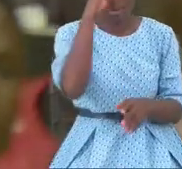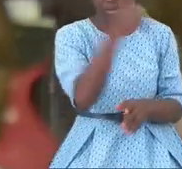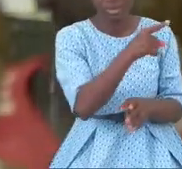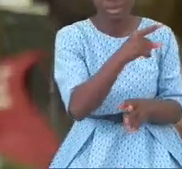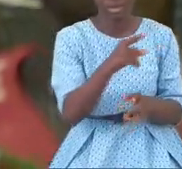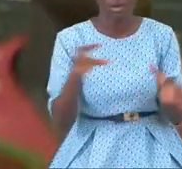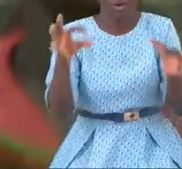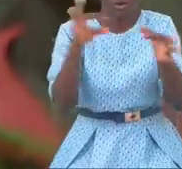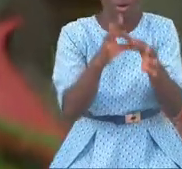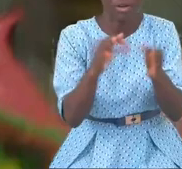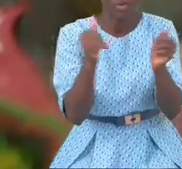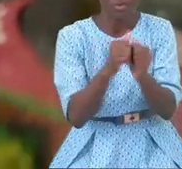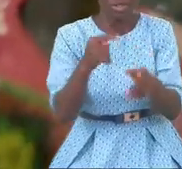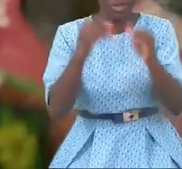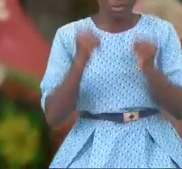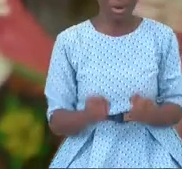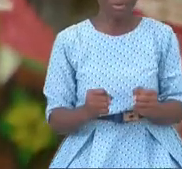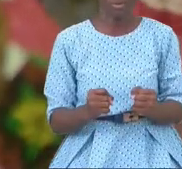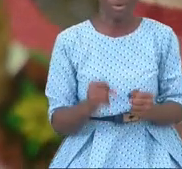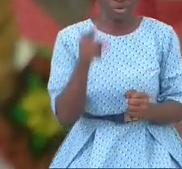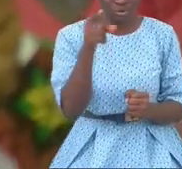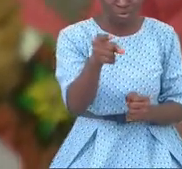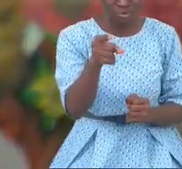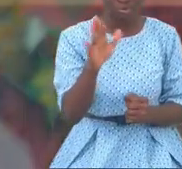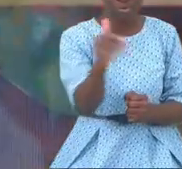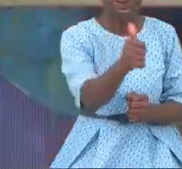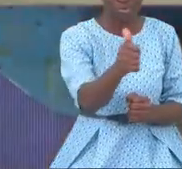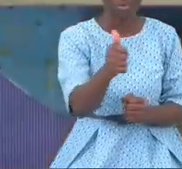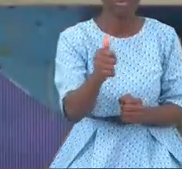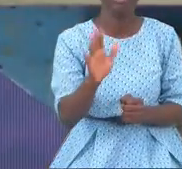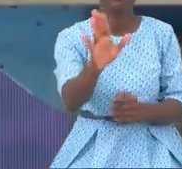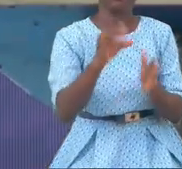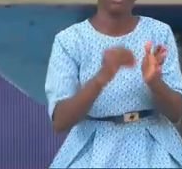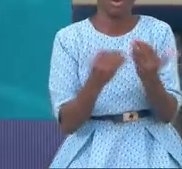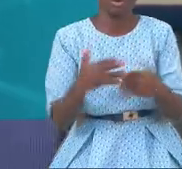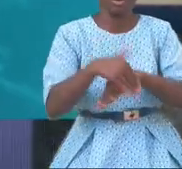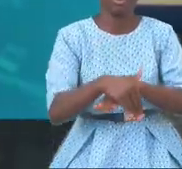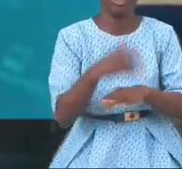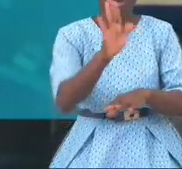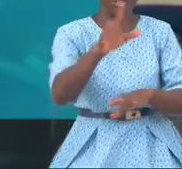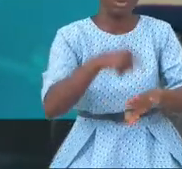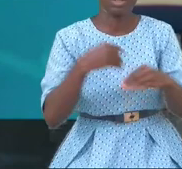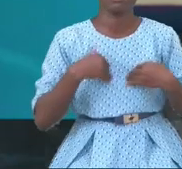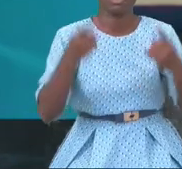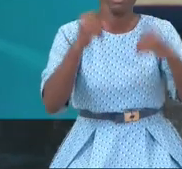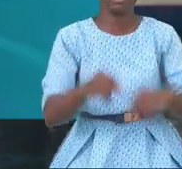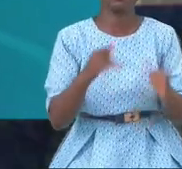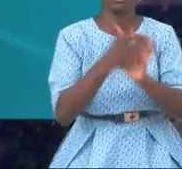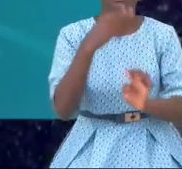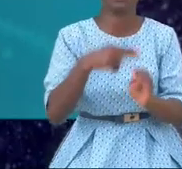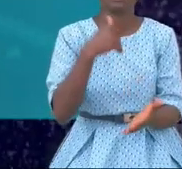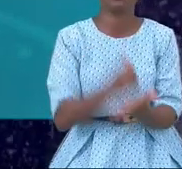point number three. Number three, grateful sonship through God's assuring